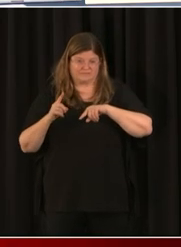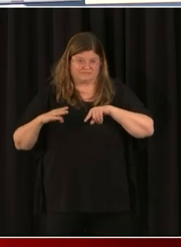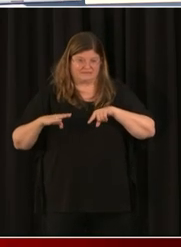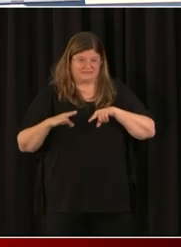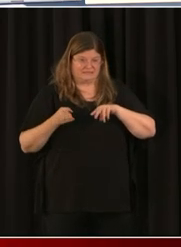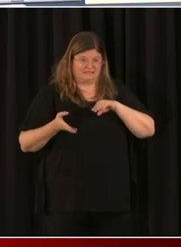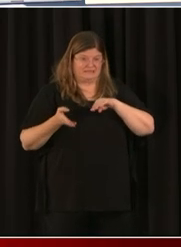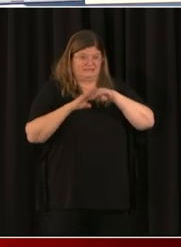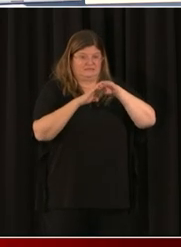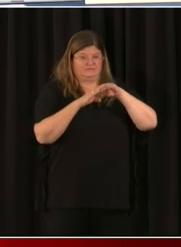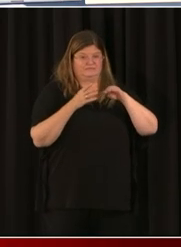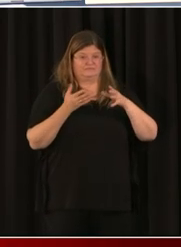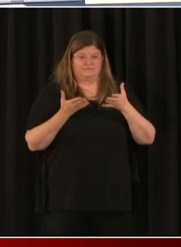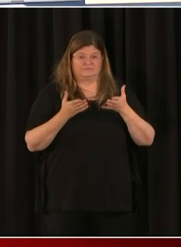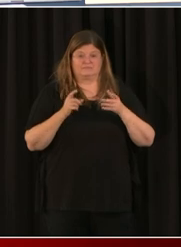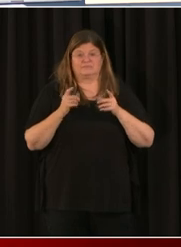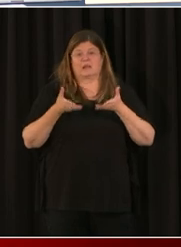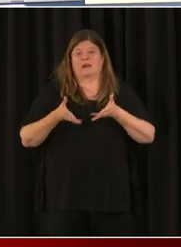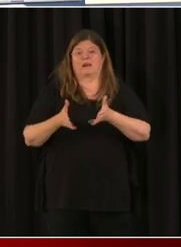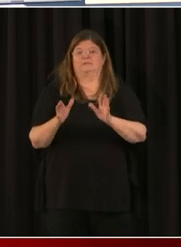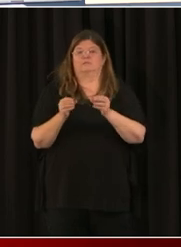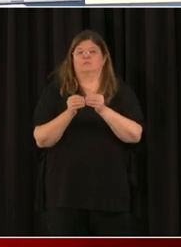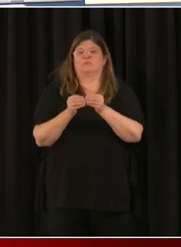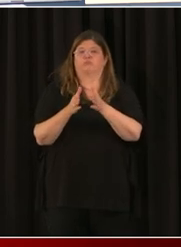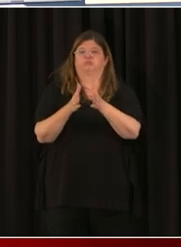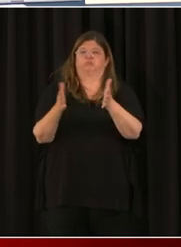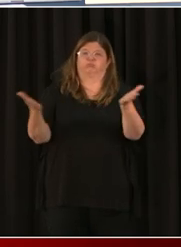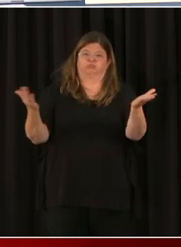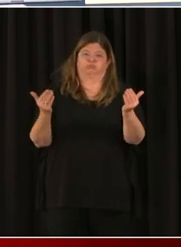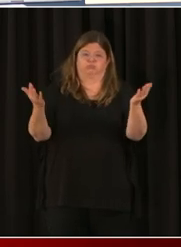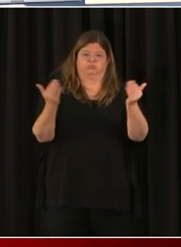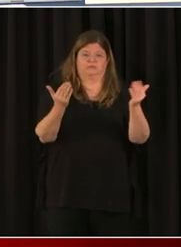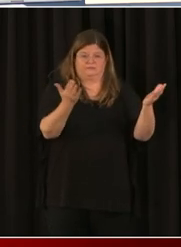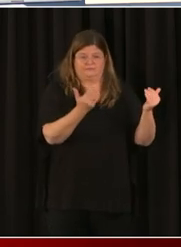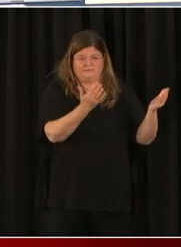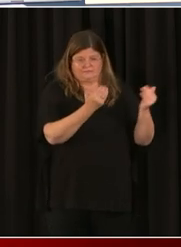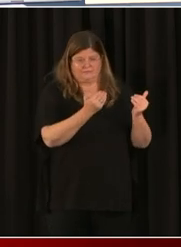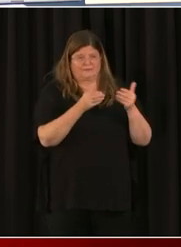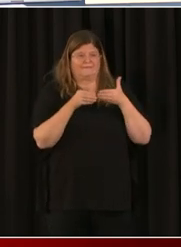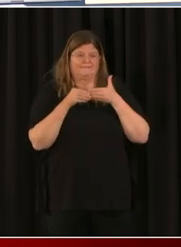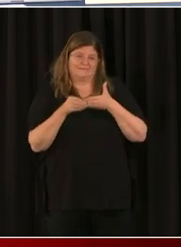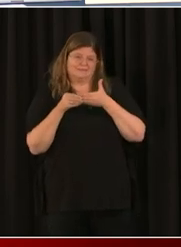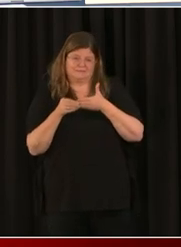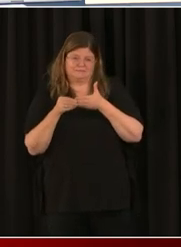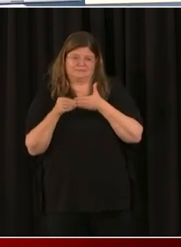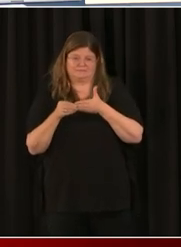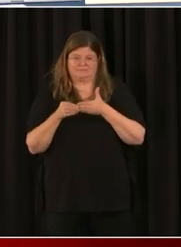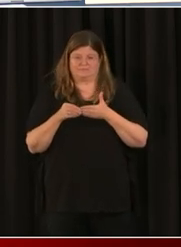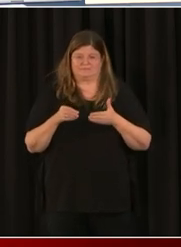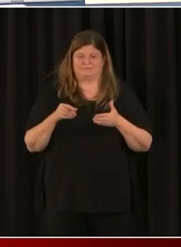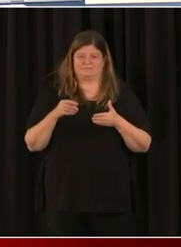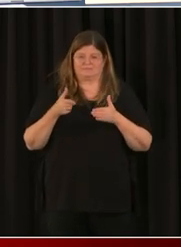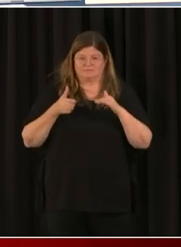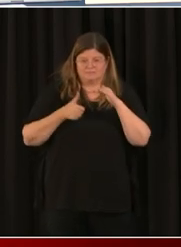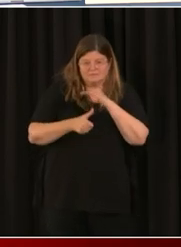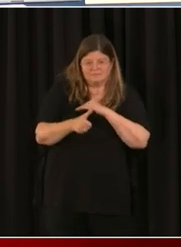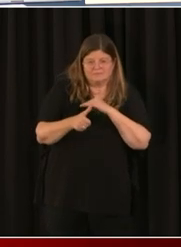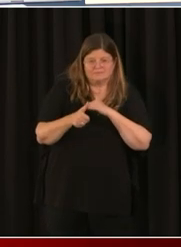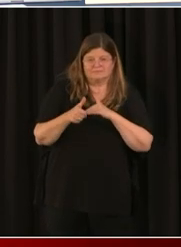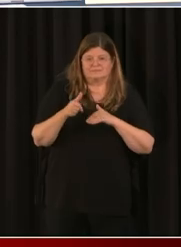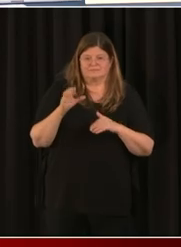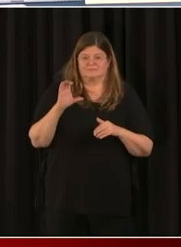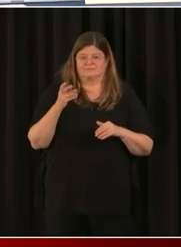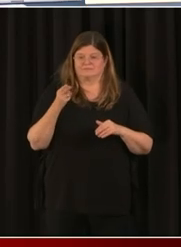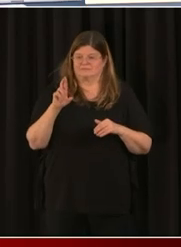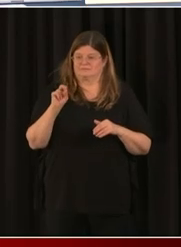may be, we may just allow for a broader, more flexibility in terms of chronic medical conditions. But we'll make